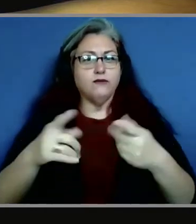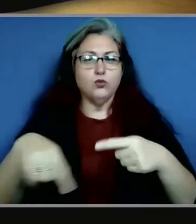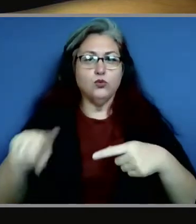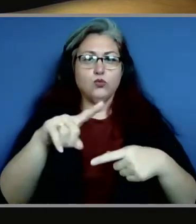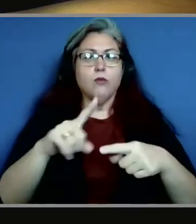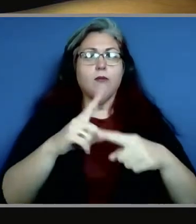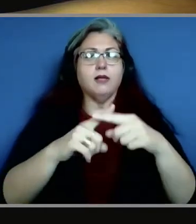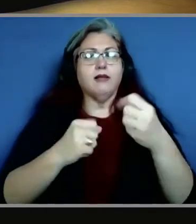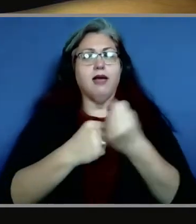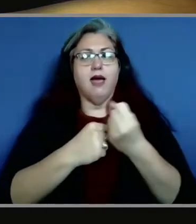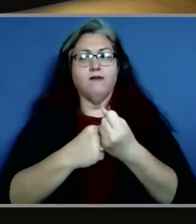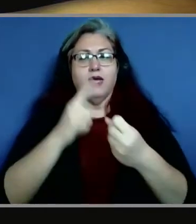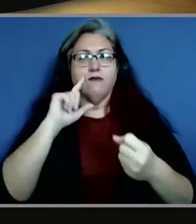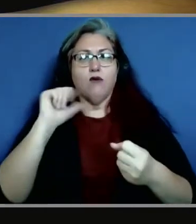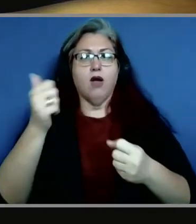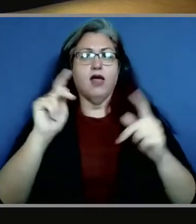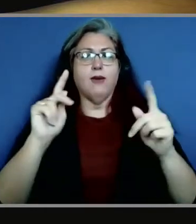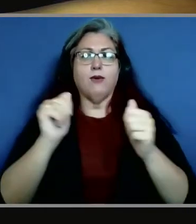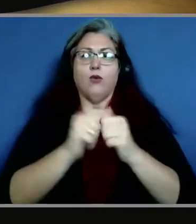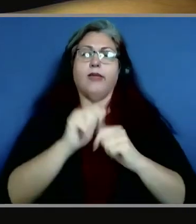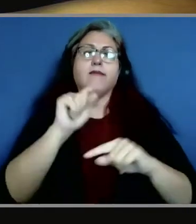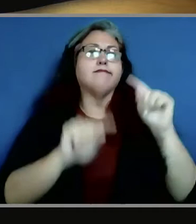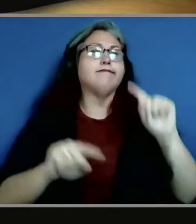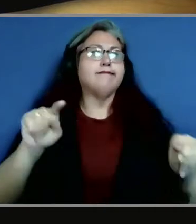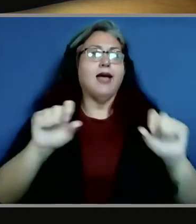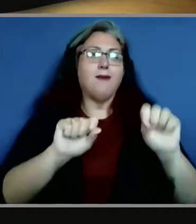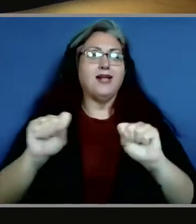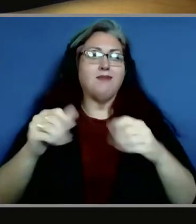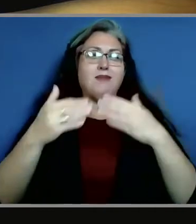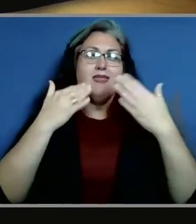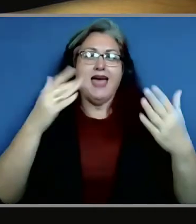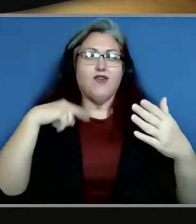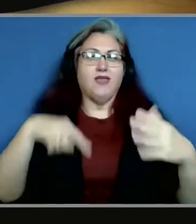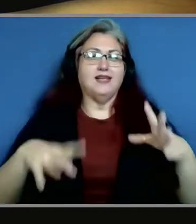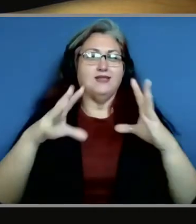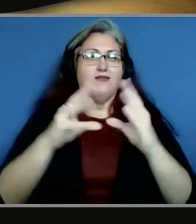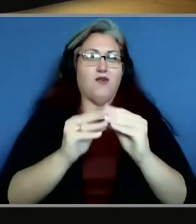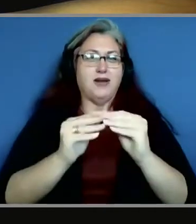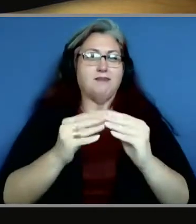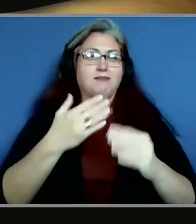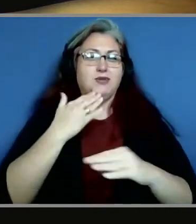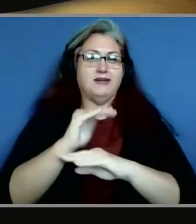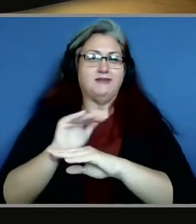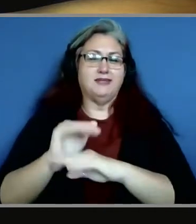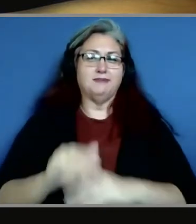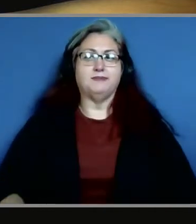for everyone of all abilities. Mahalo for this forum this evening.